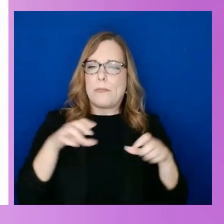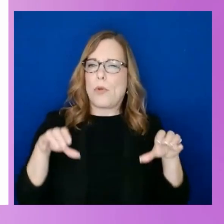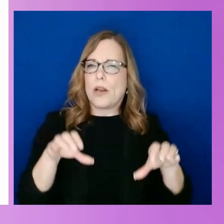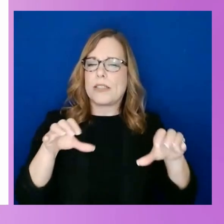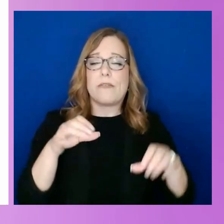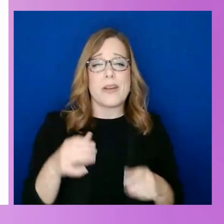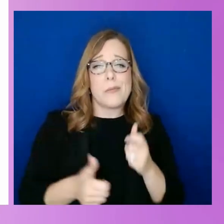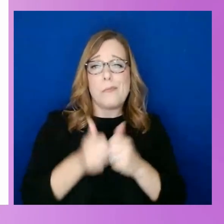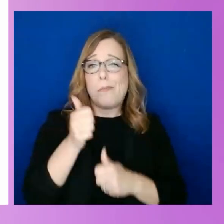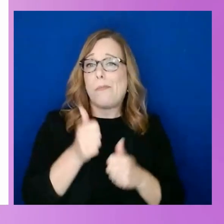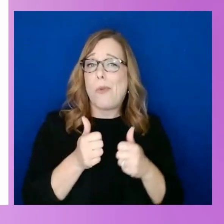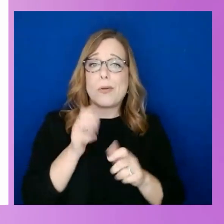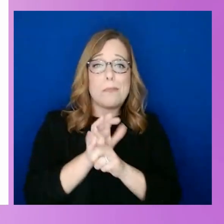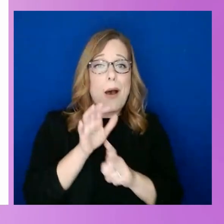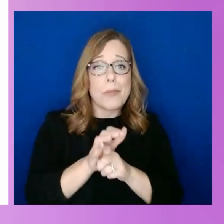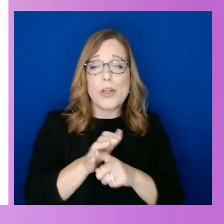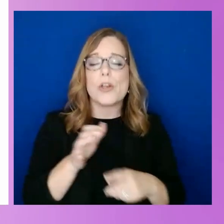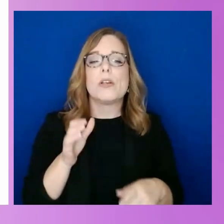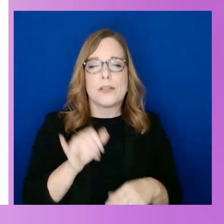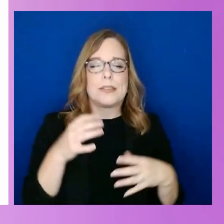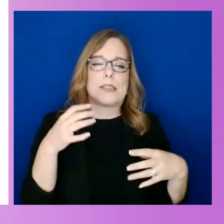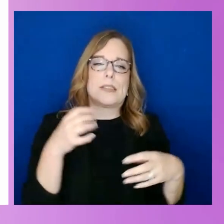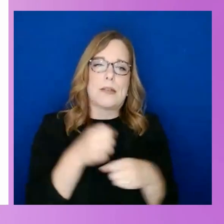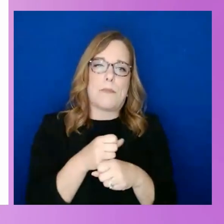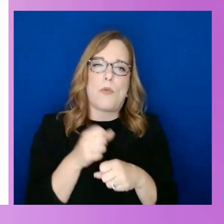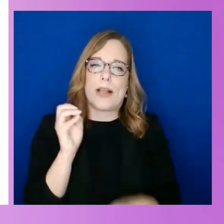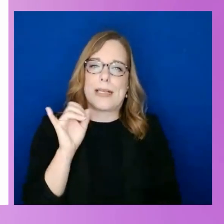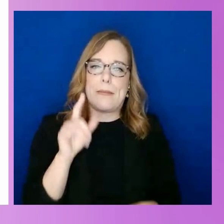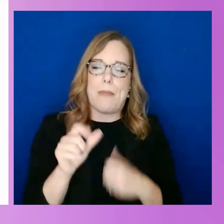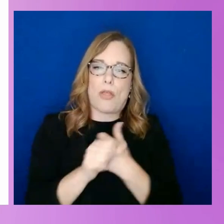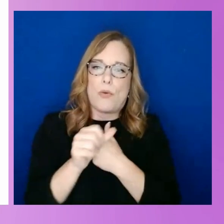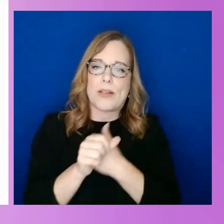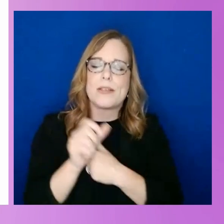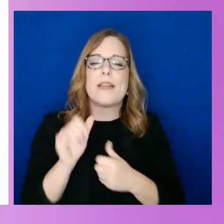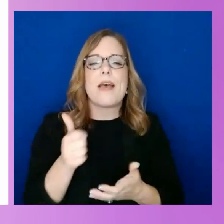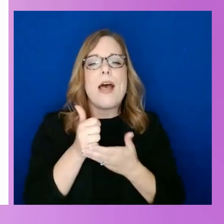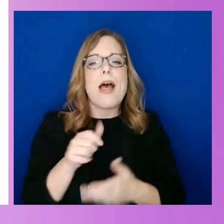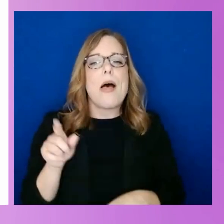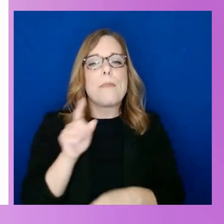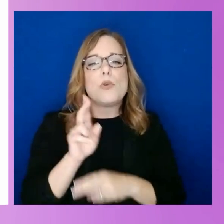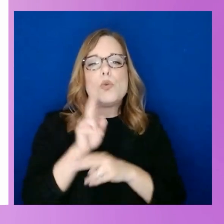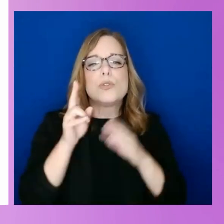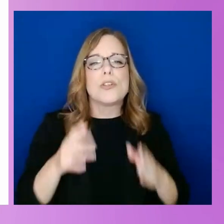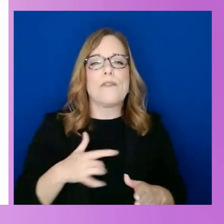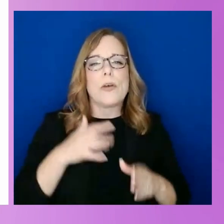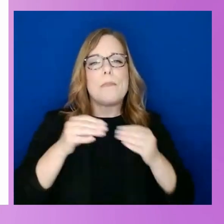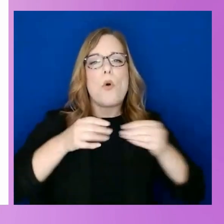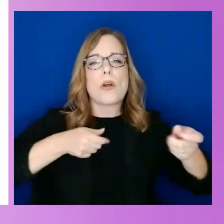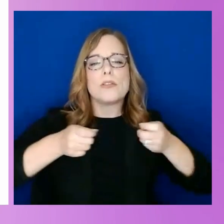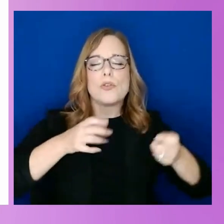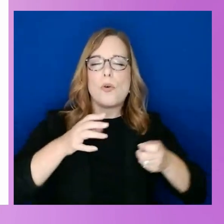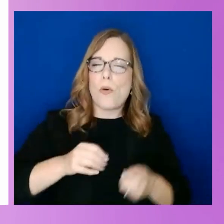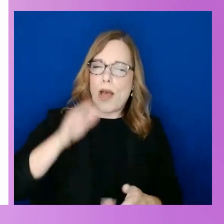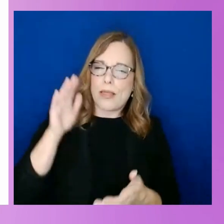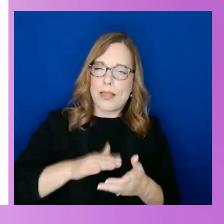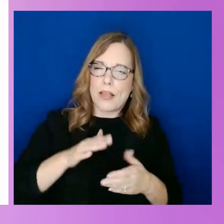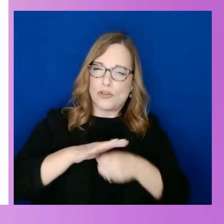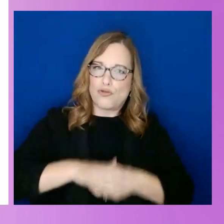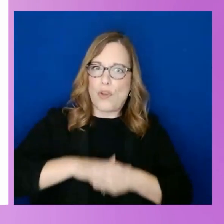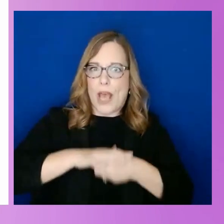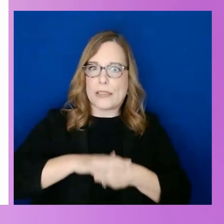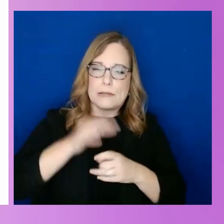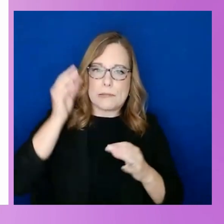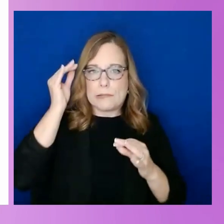summarizing long email threads, which help users feel more in control and less stressed. Other popular